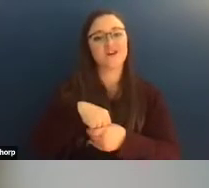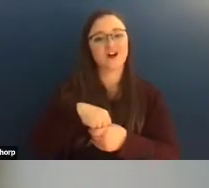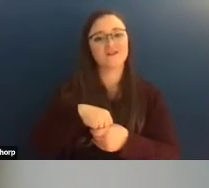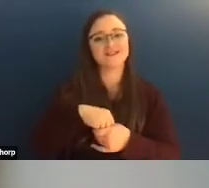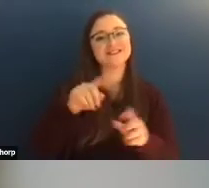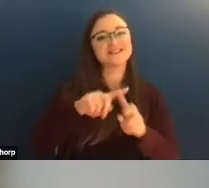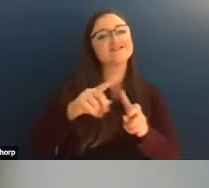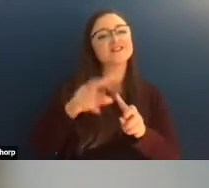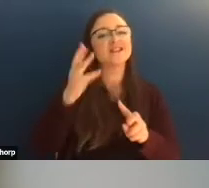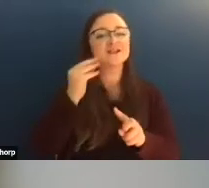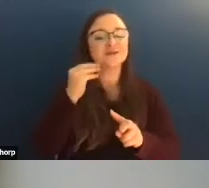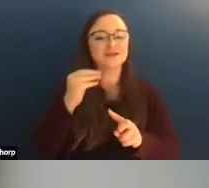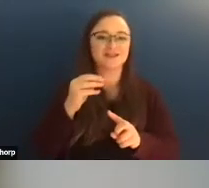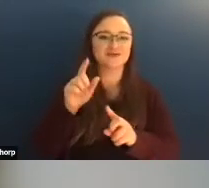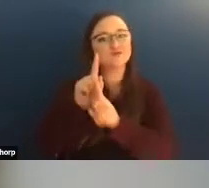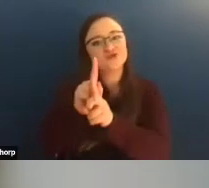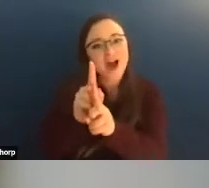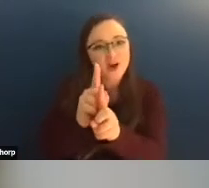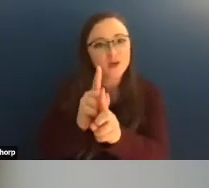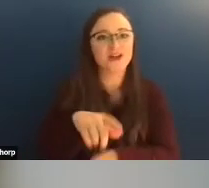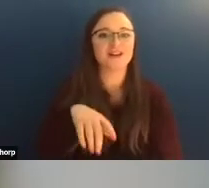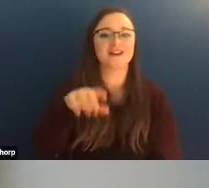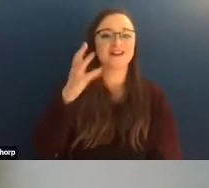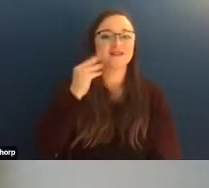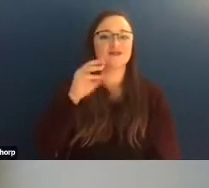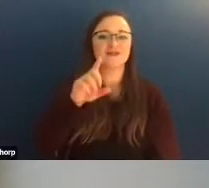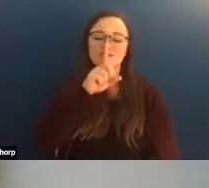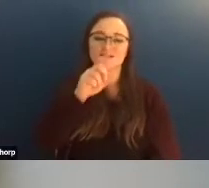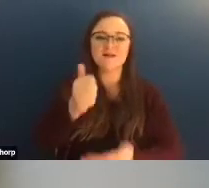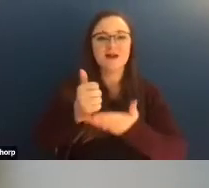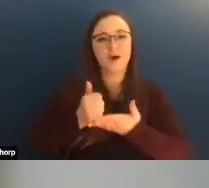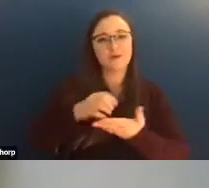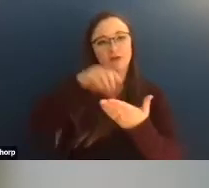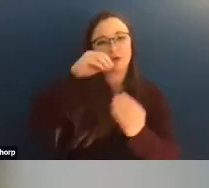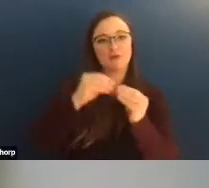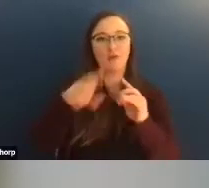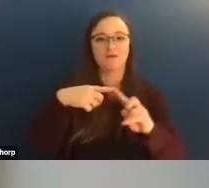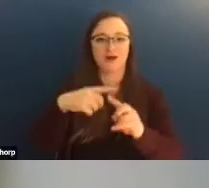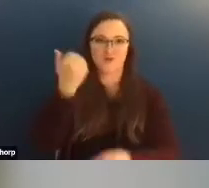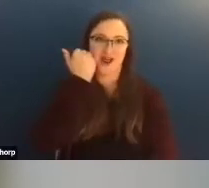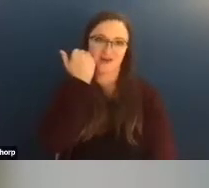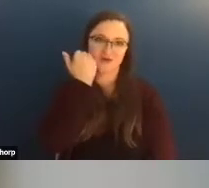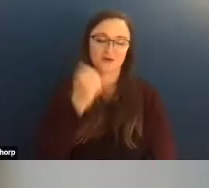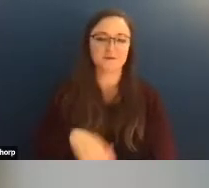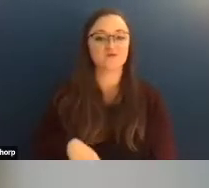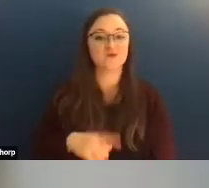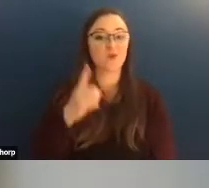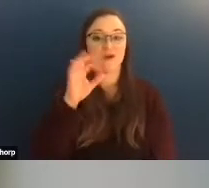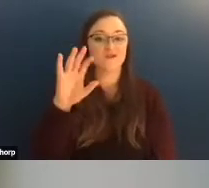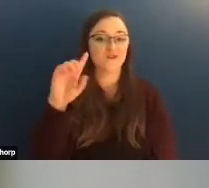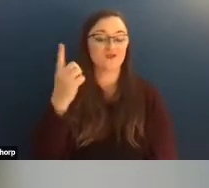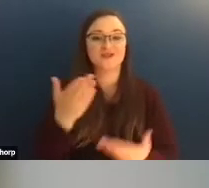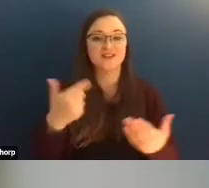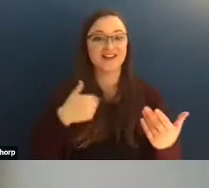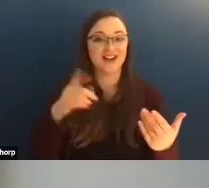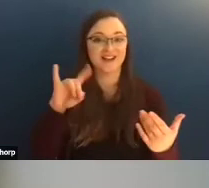experiences that shadowing experiences that really taught me about dentistry. And so one of the first things I did was to contact my